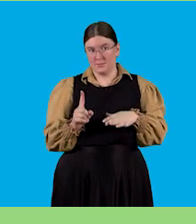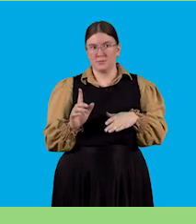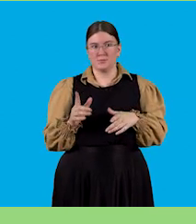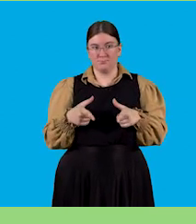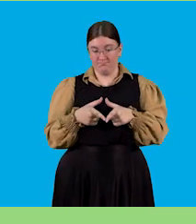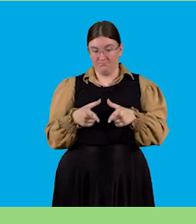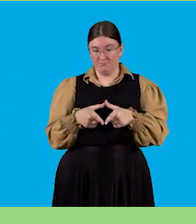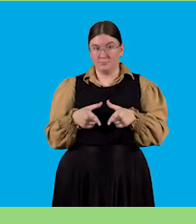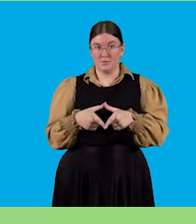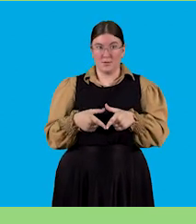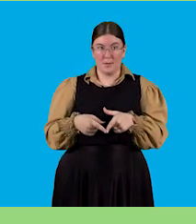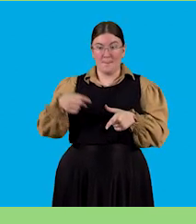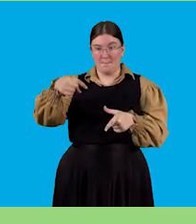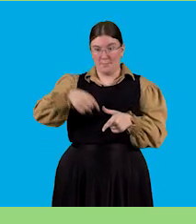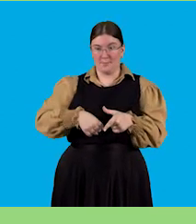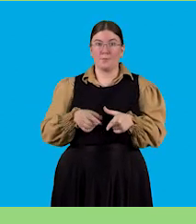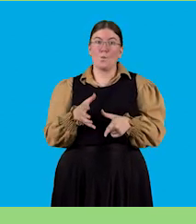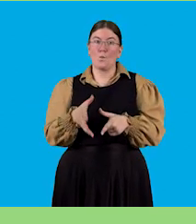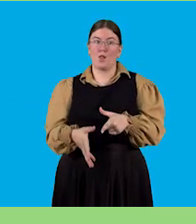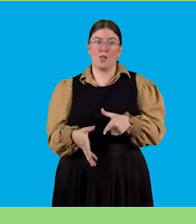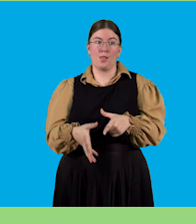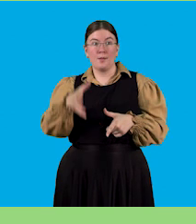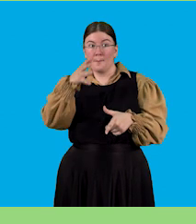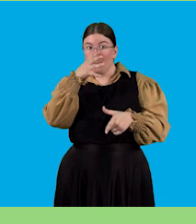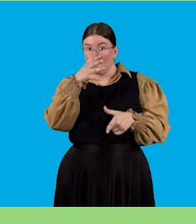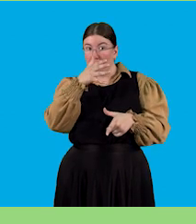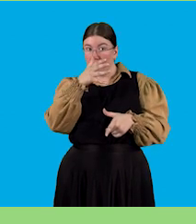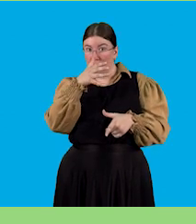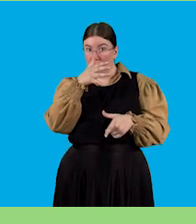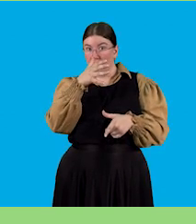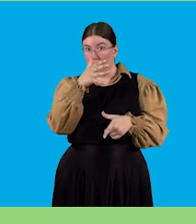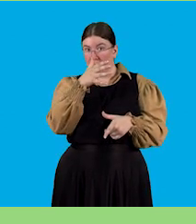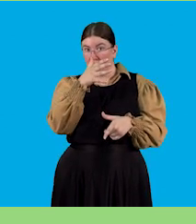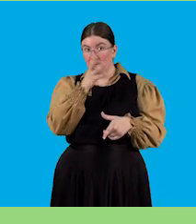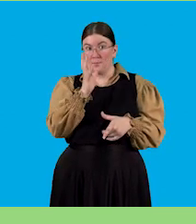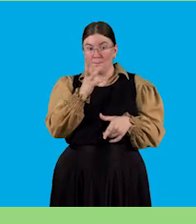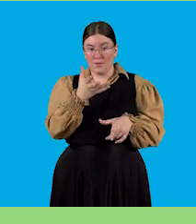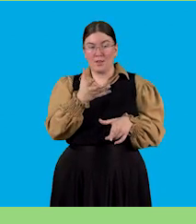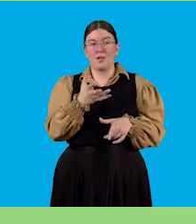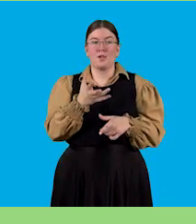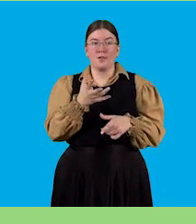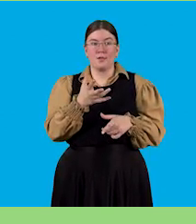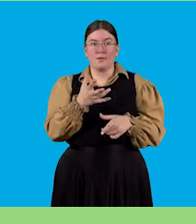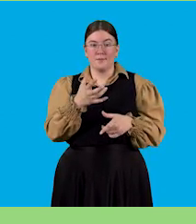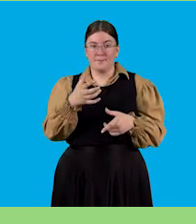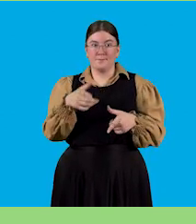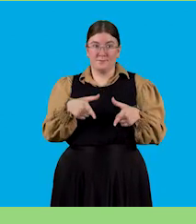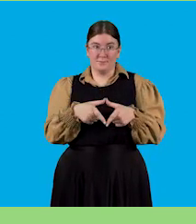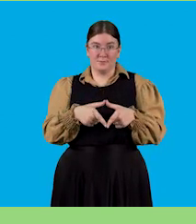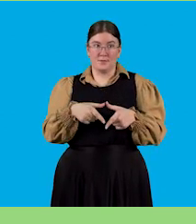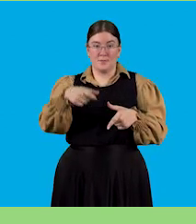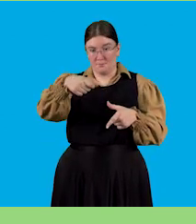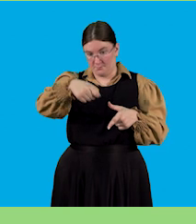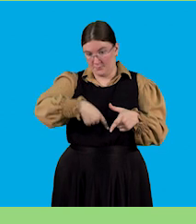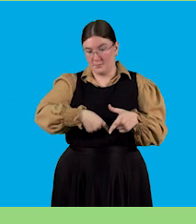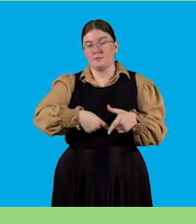the penis will be inserted in the vagina, semen containing sperm will be